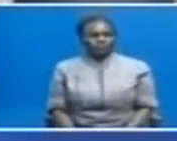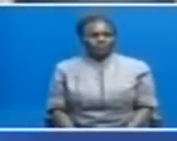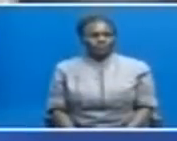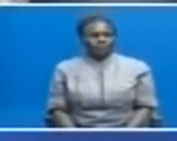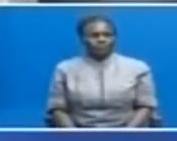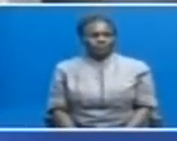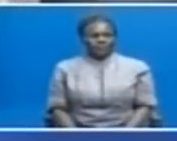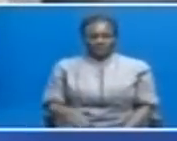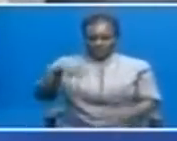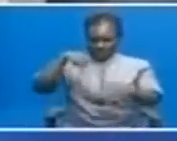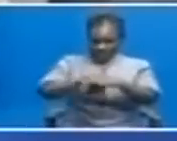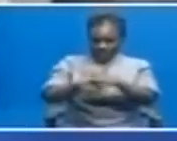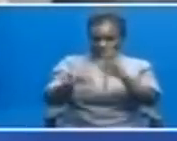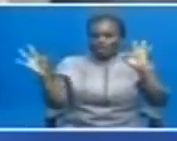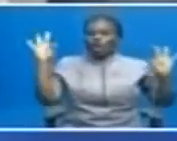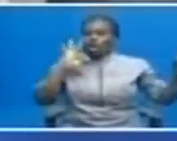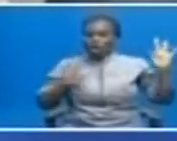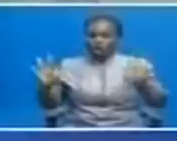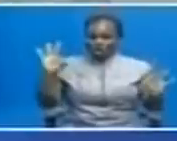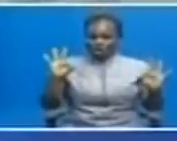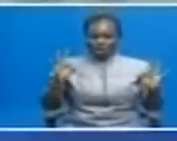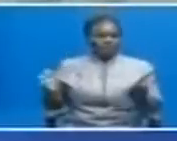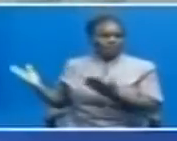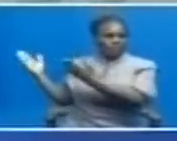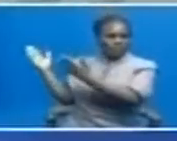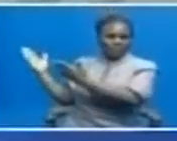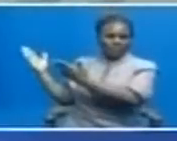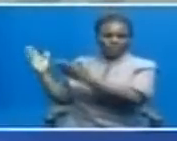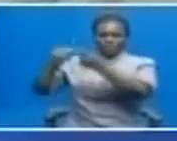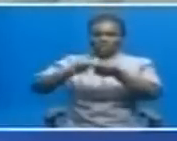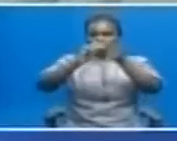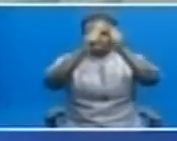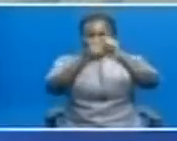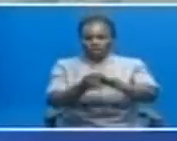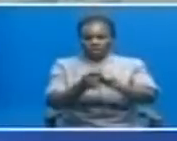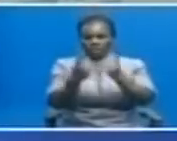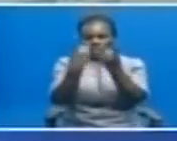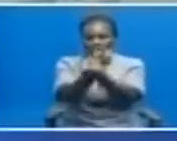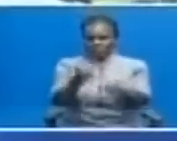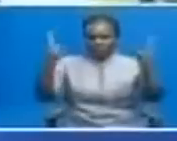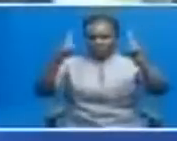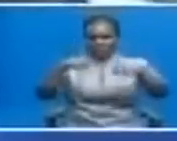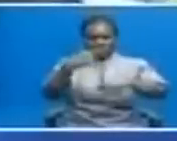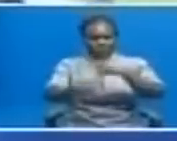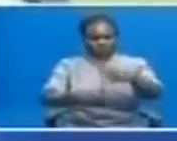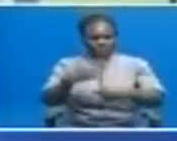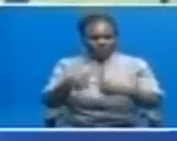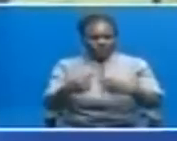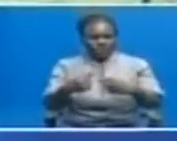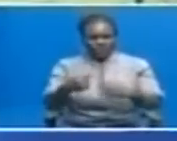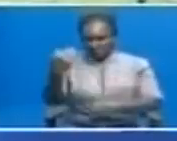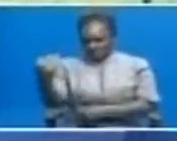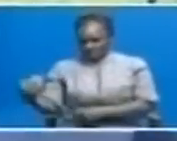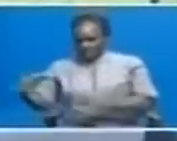So, inside this hall is the product of a desire to revolutionize the democratic process. A third-year student, we